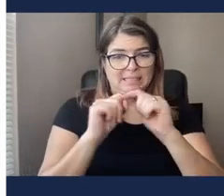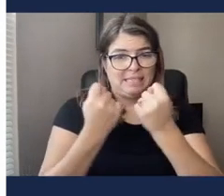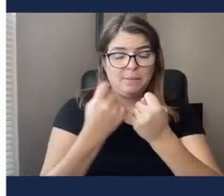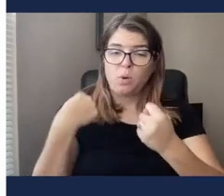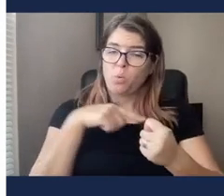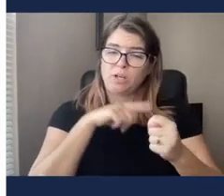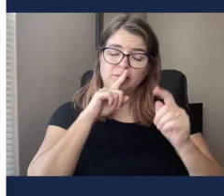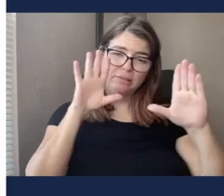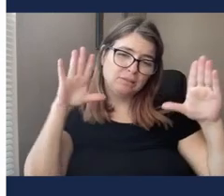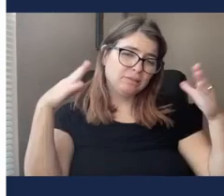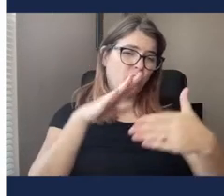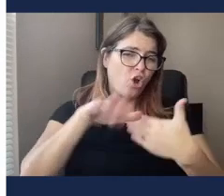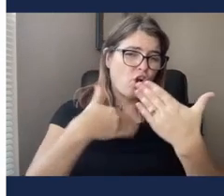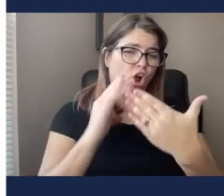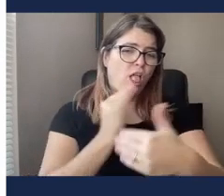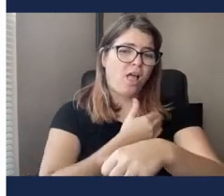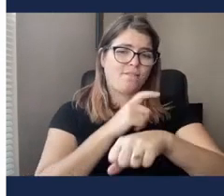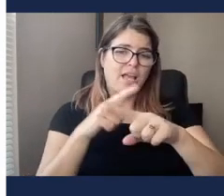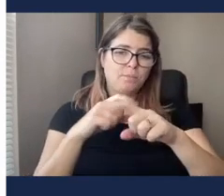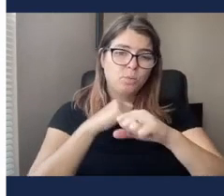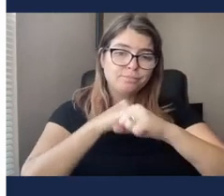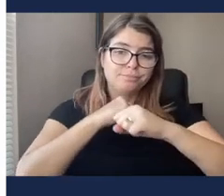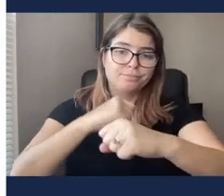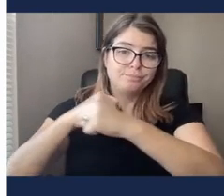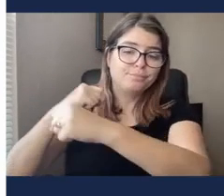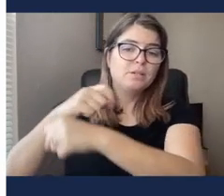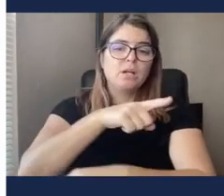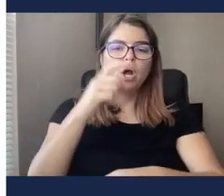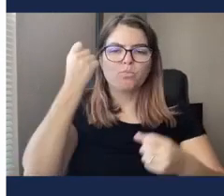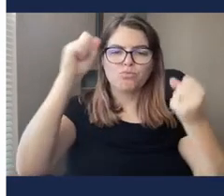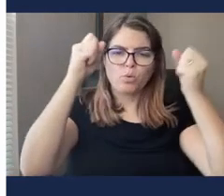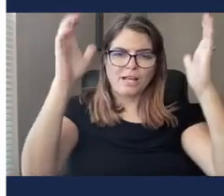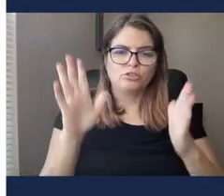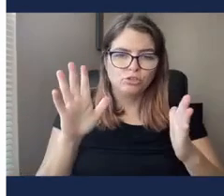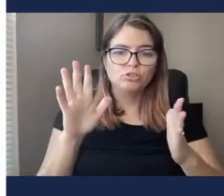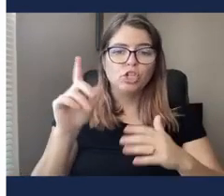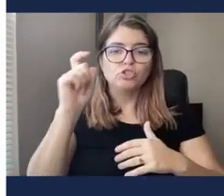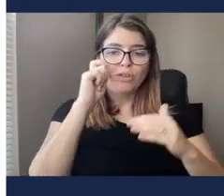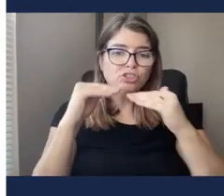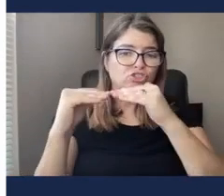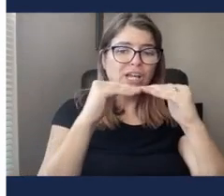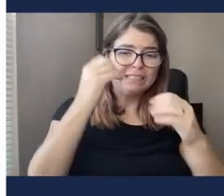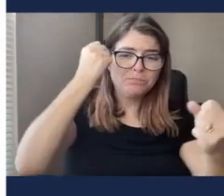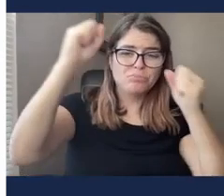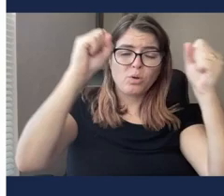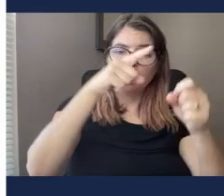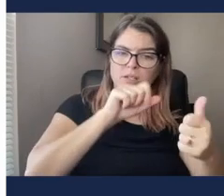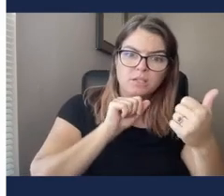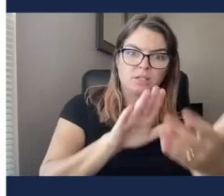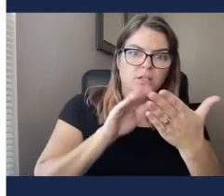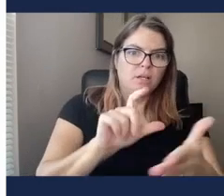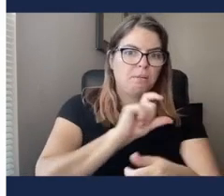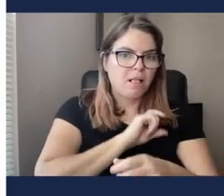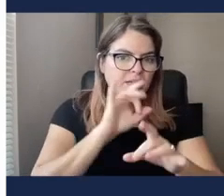time working to defend protesters, racial justice protesters who were facing police violence, they were